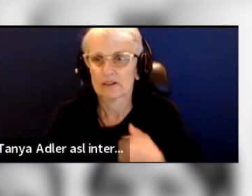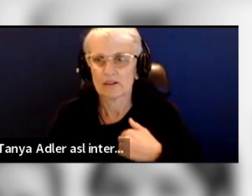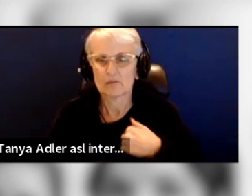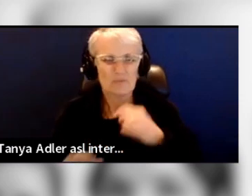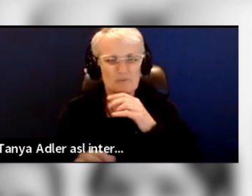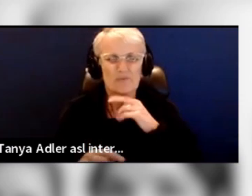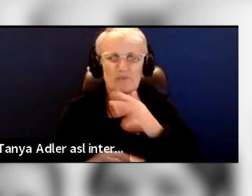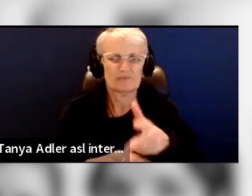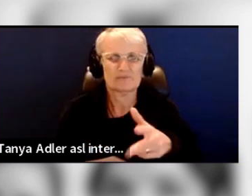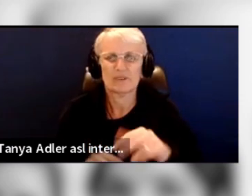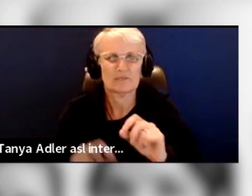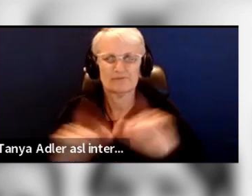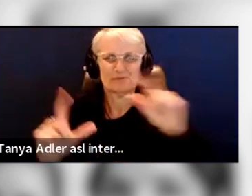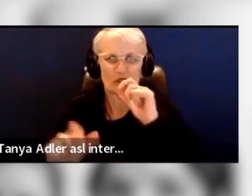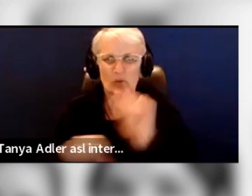My question is,